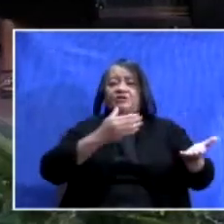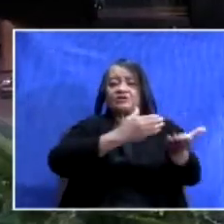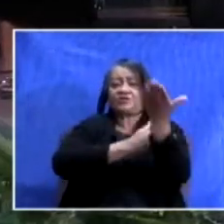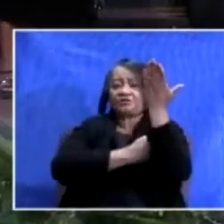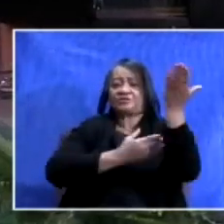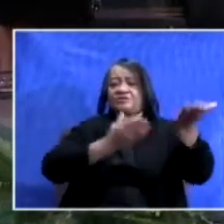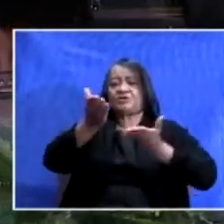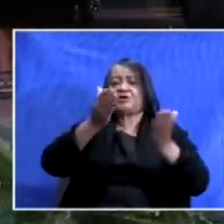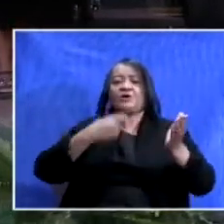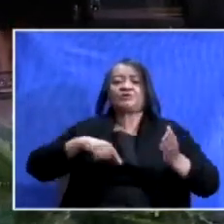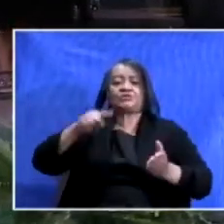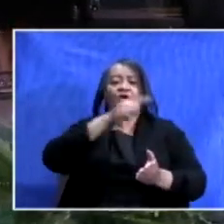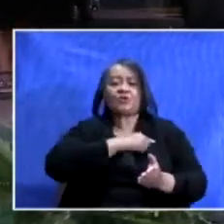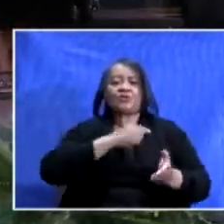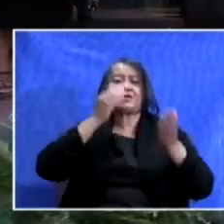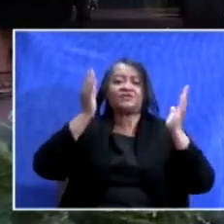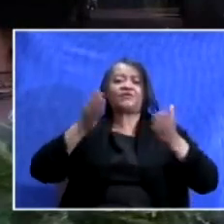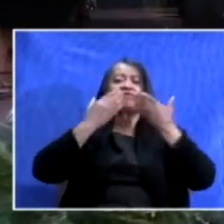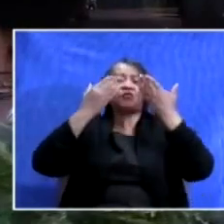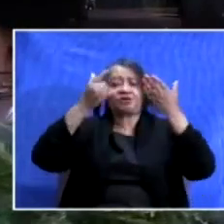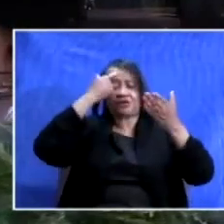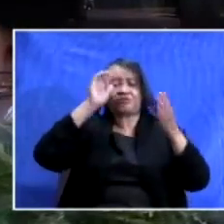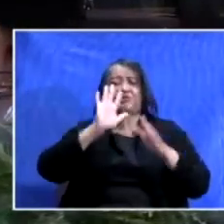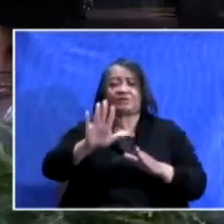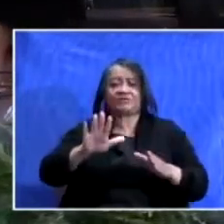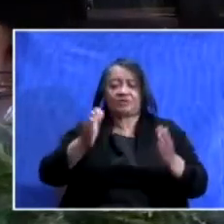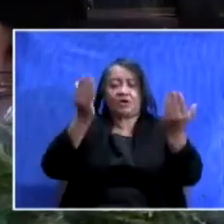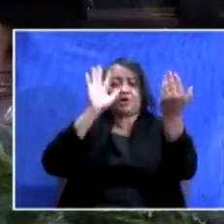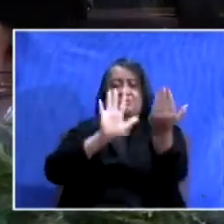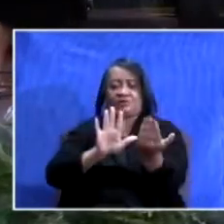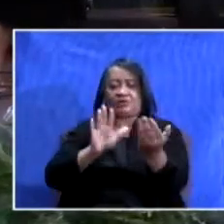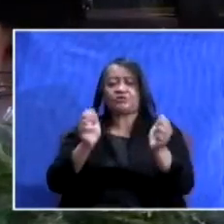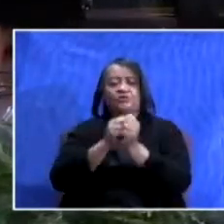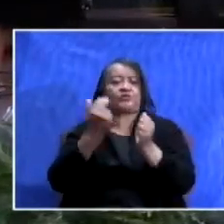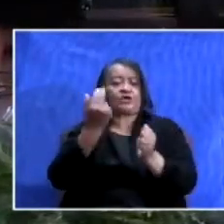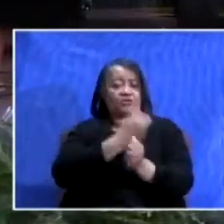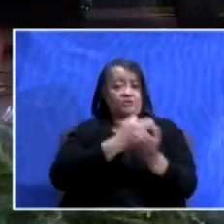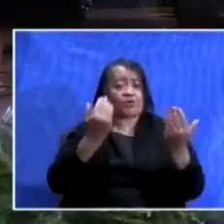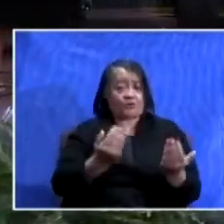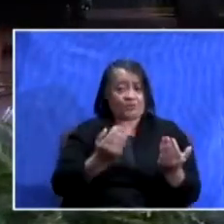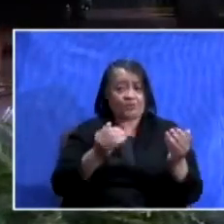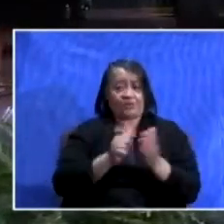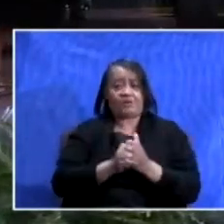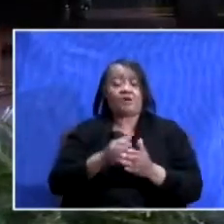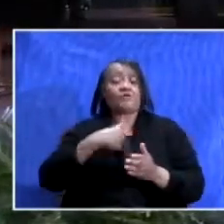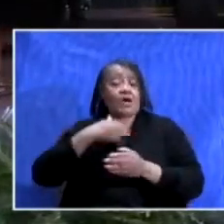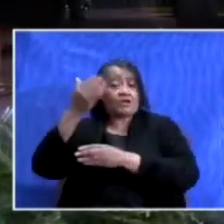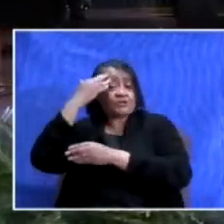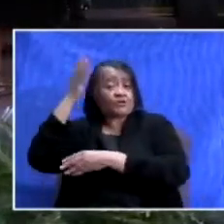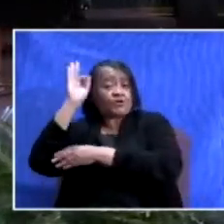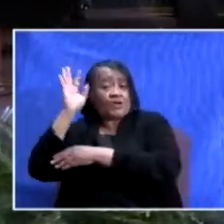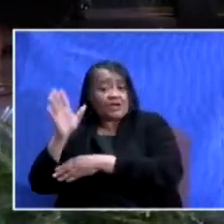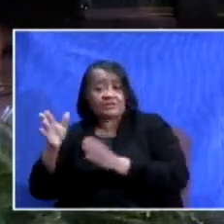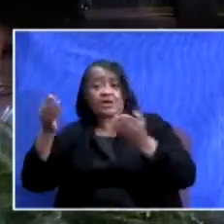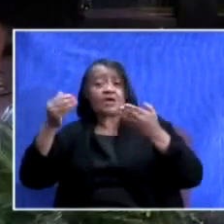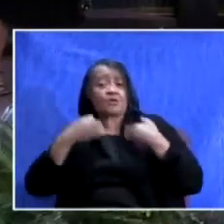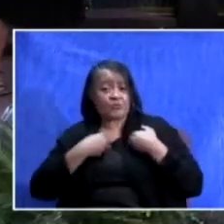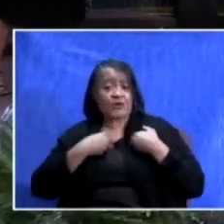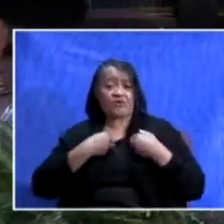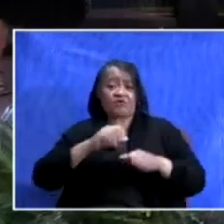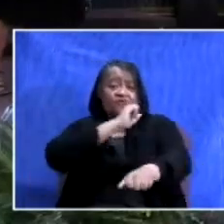morning service. We are so thankful for your presence here with us today. I know Pastor has